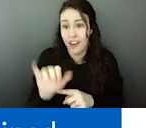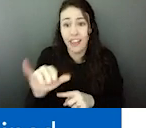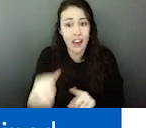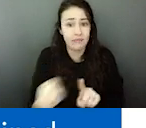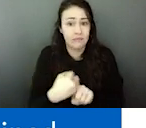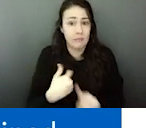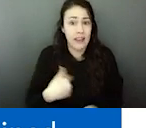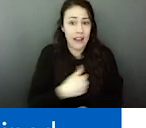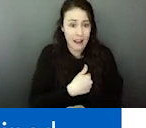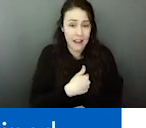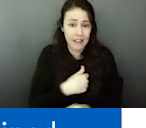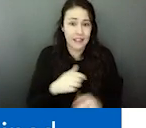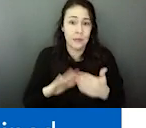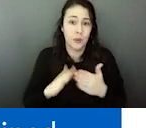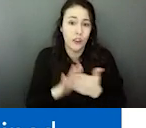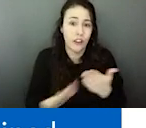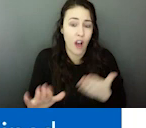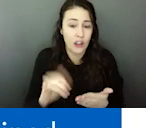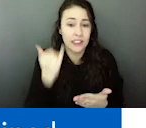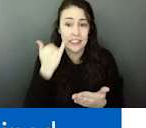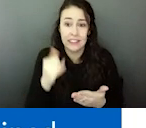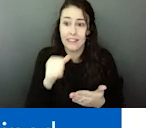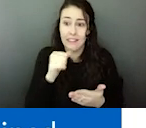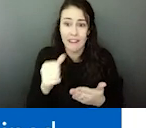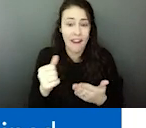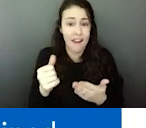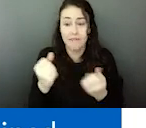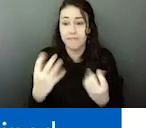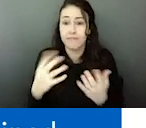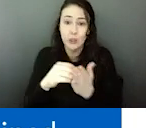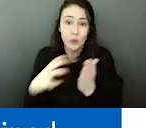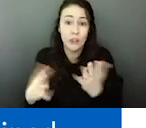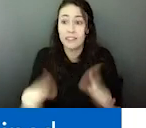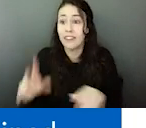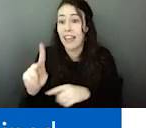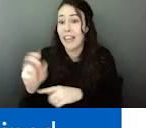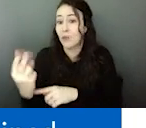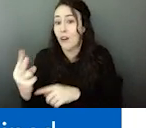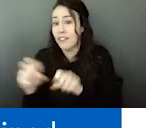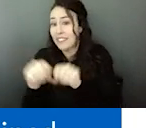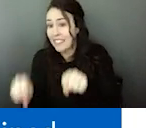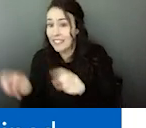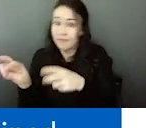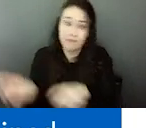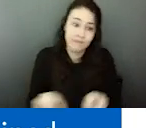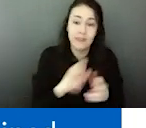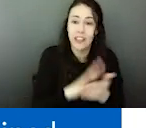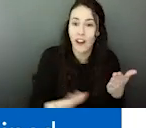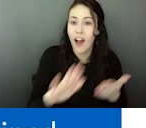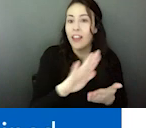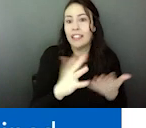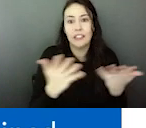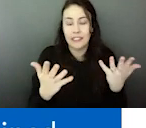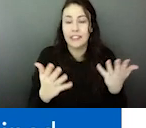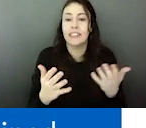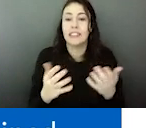colleges, when we don't have as many students coming out of the K-12 system. And then because of the pandemic, our enrollment